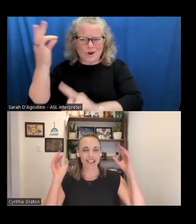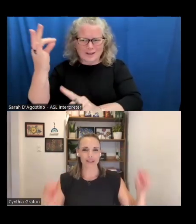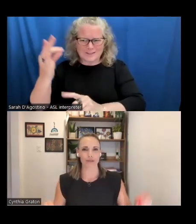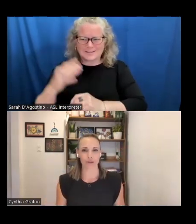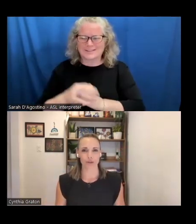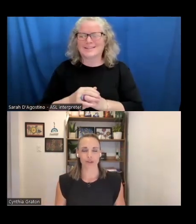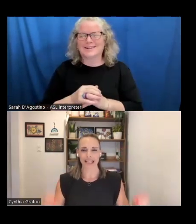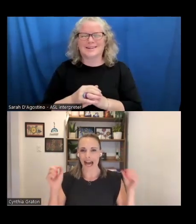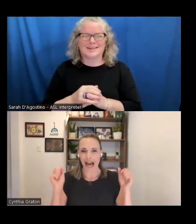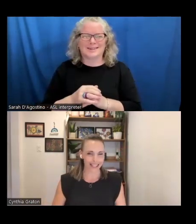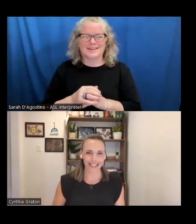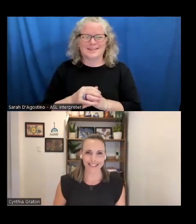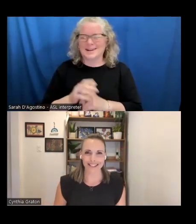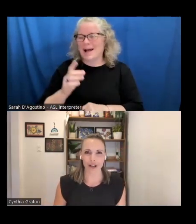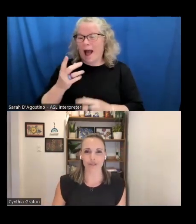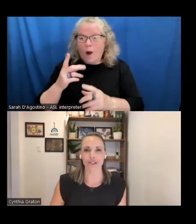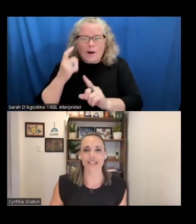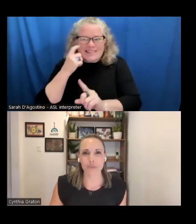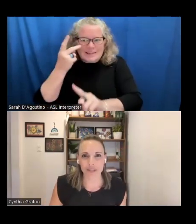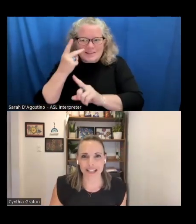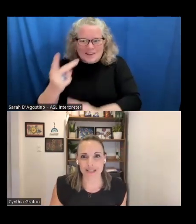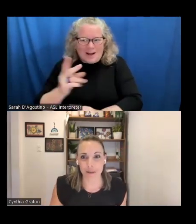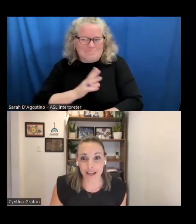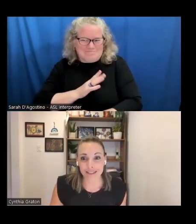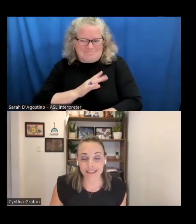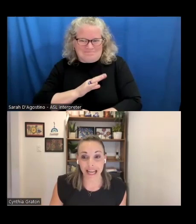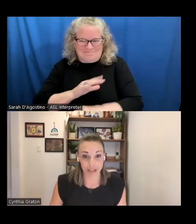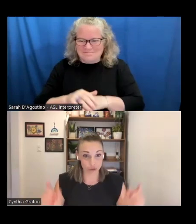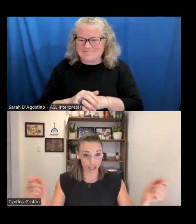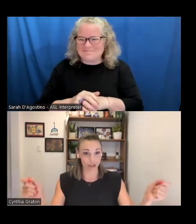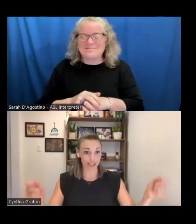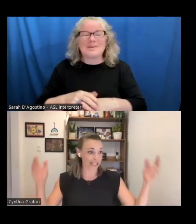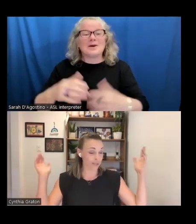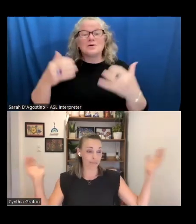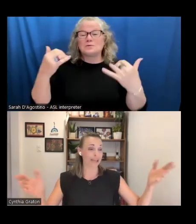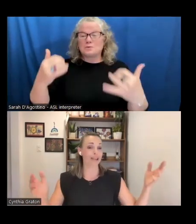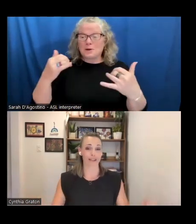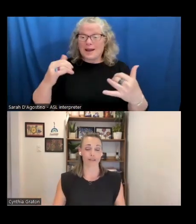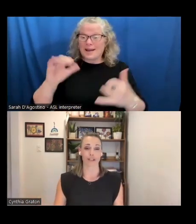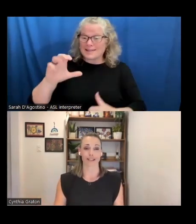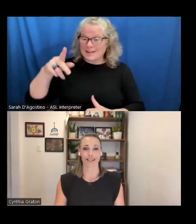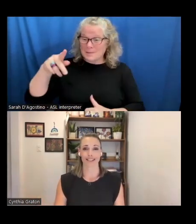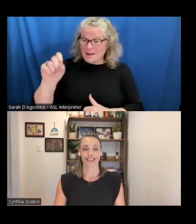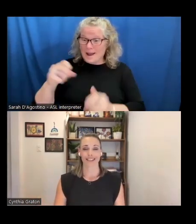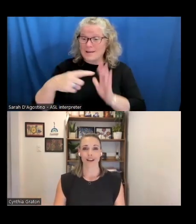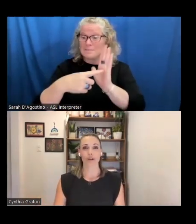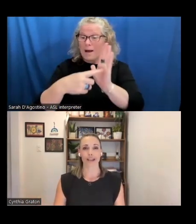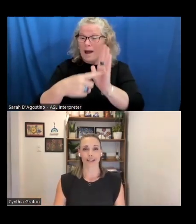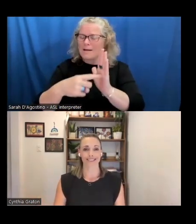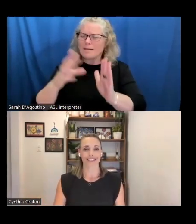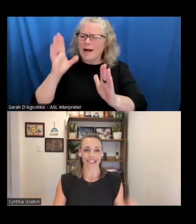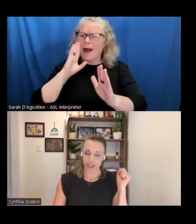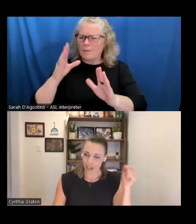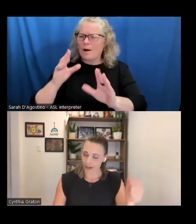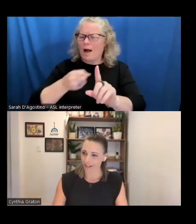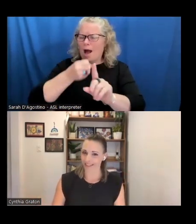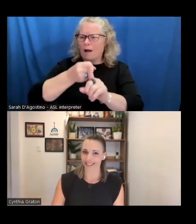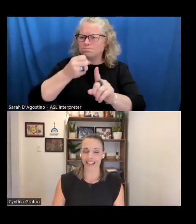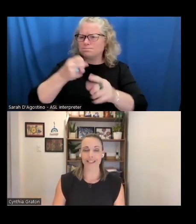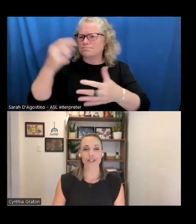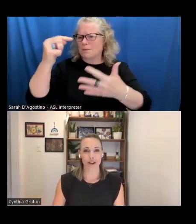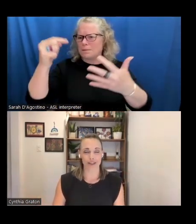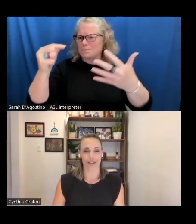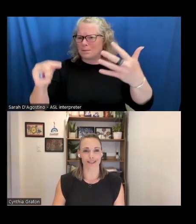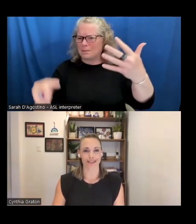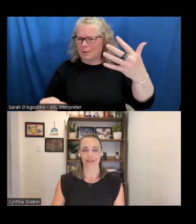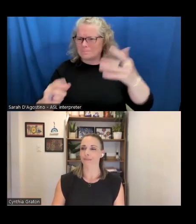I'm going to give you the highlights of the CPS model, and together, let's make a difference. Okay, let's dive in.